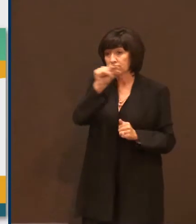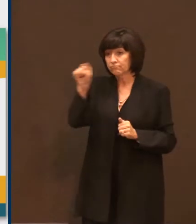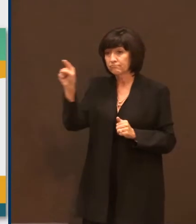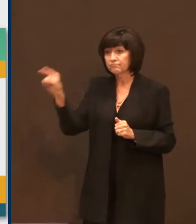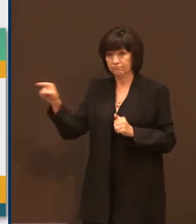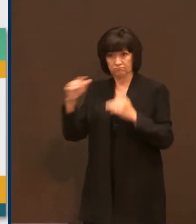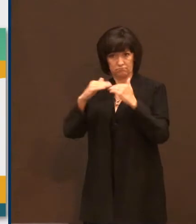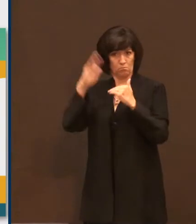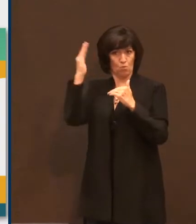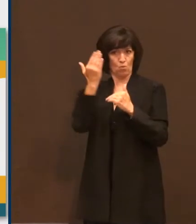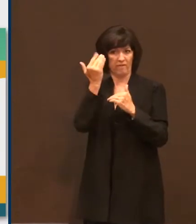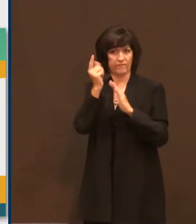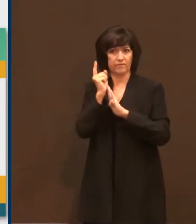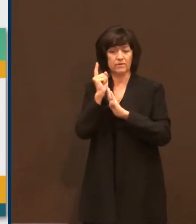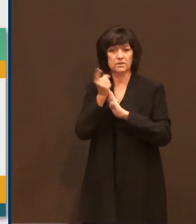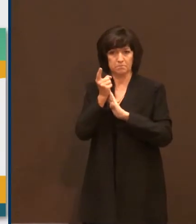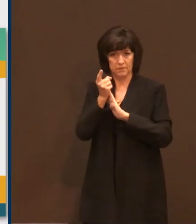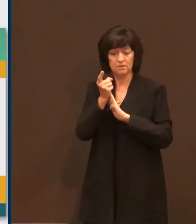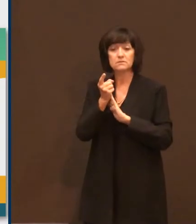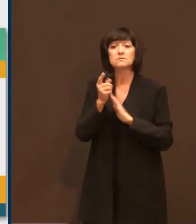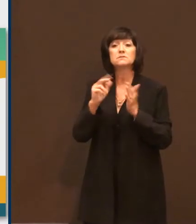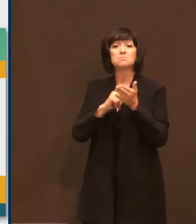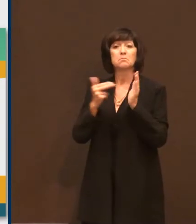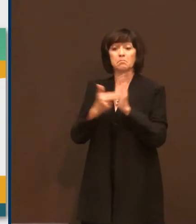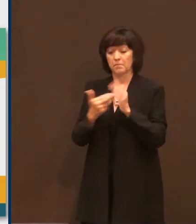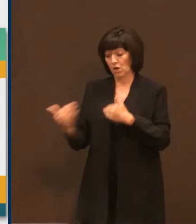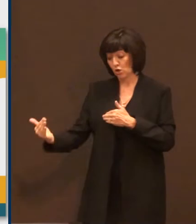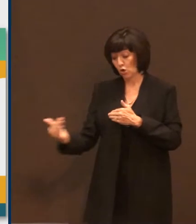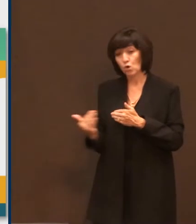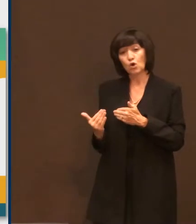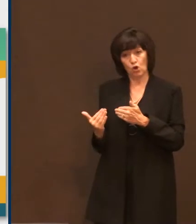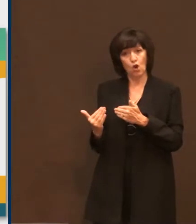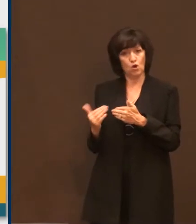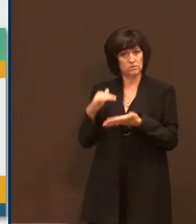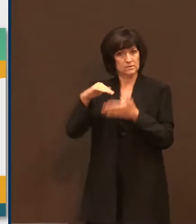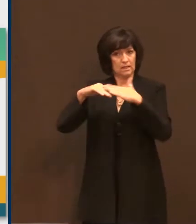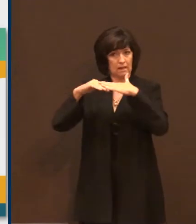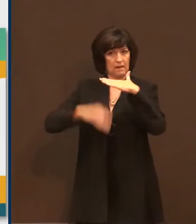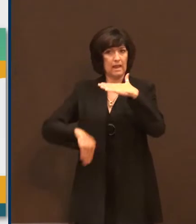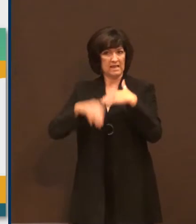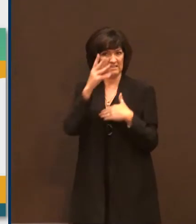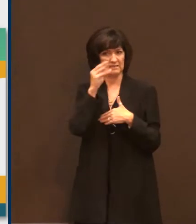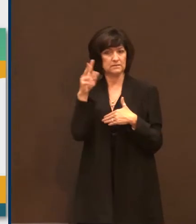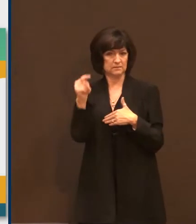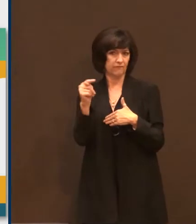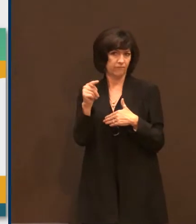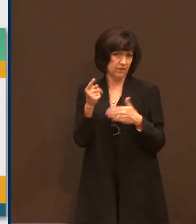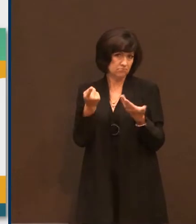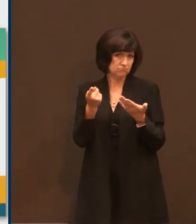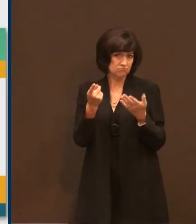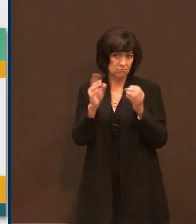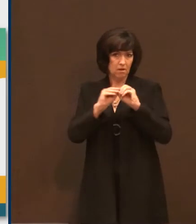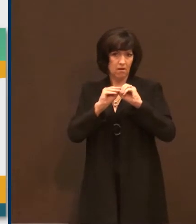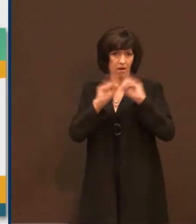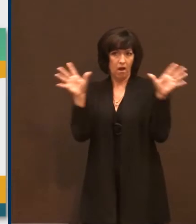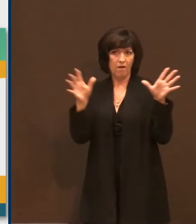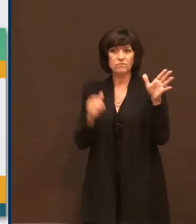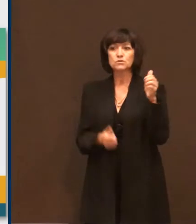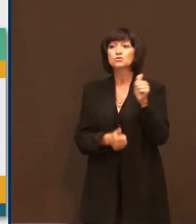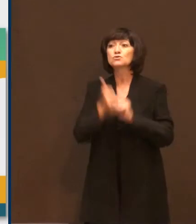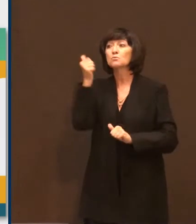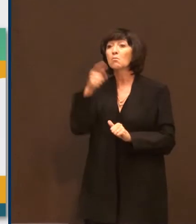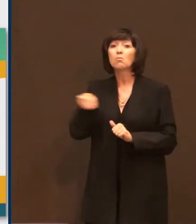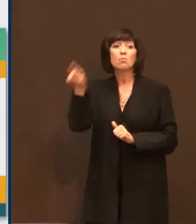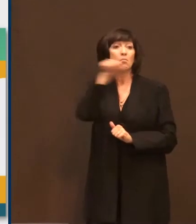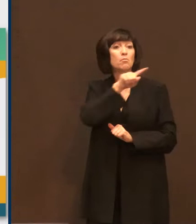and were less than 6 feet. I mean, if you think about it, and probably most everyone now has, in the last month